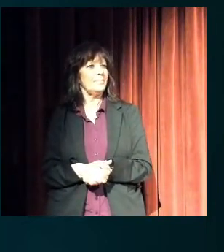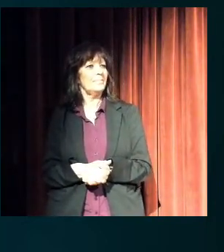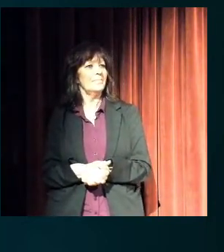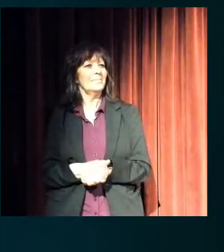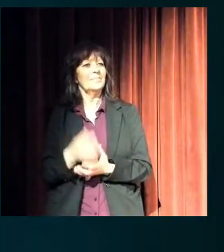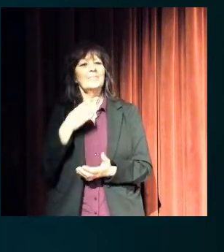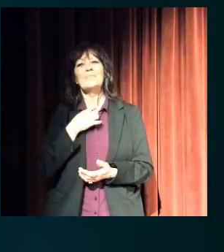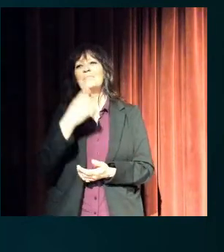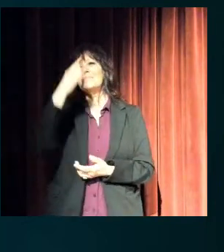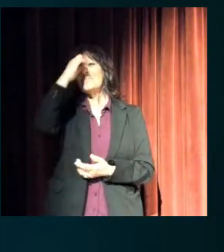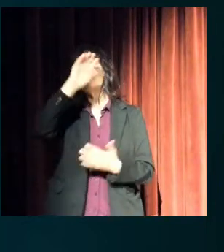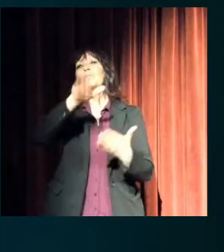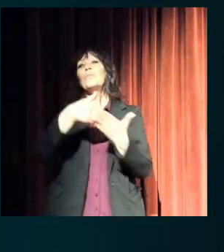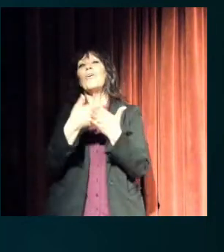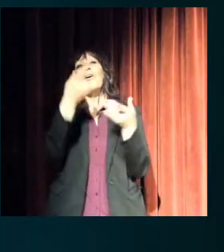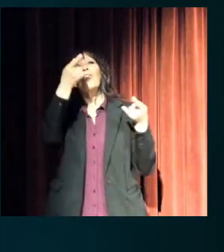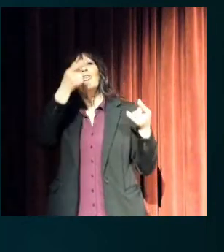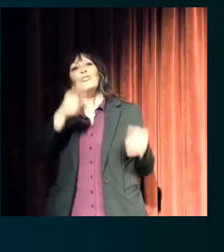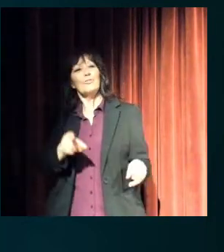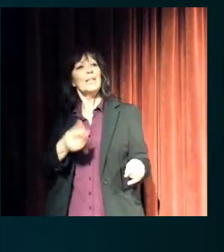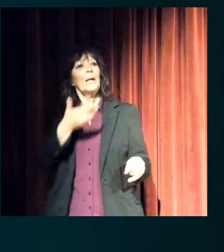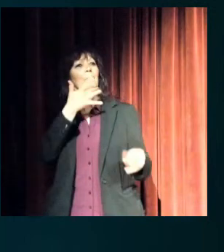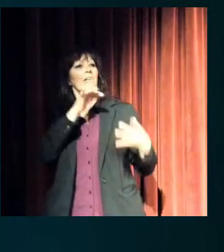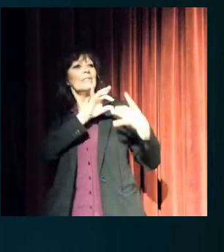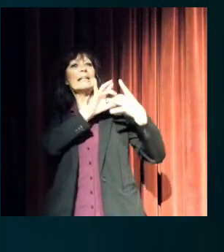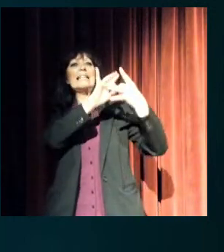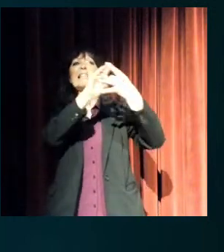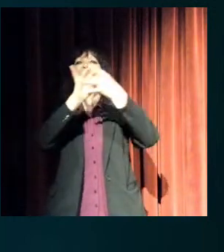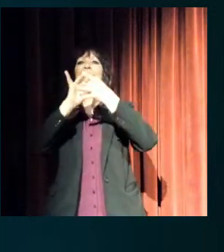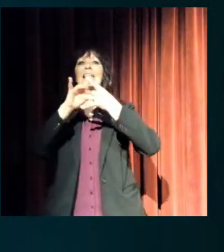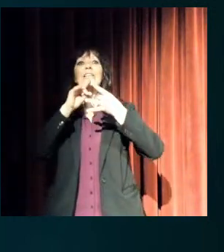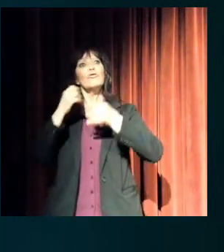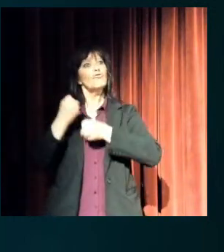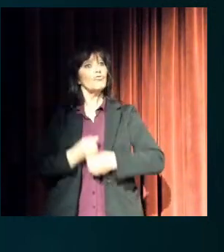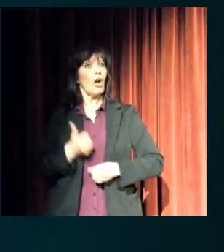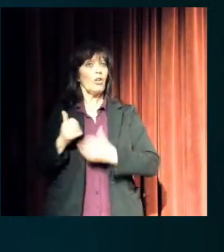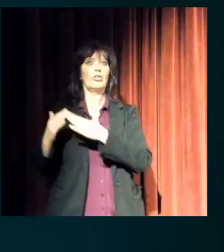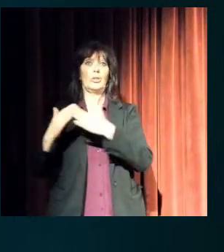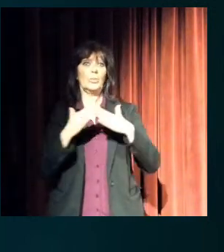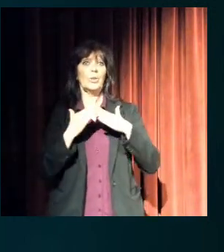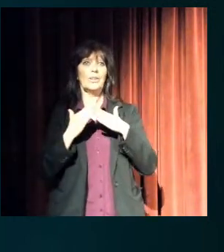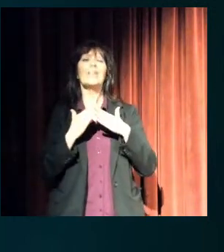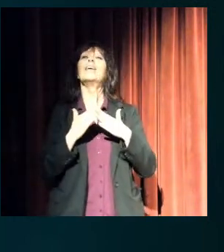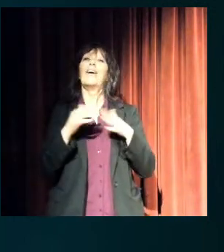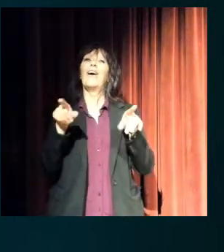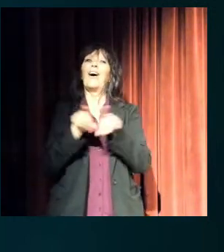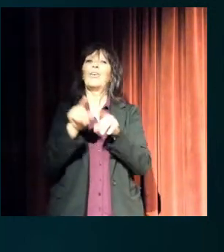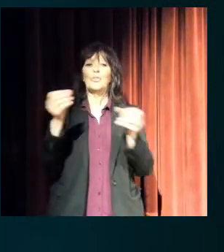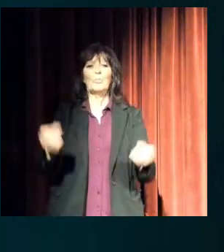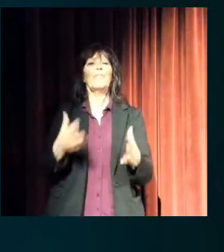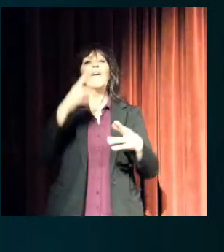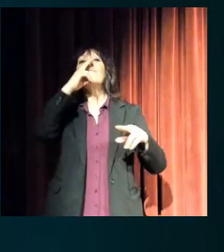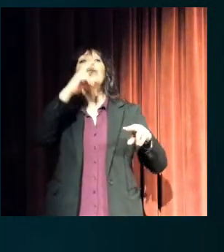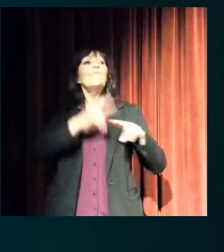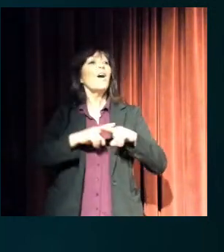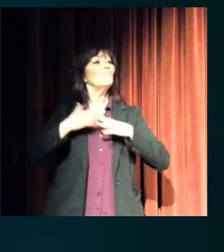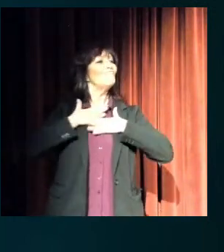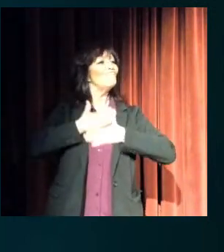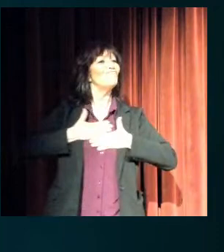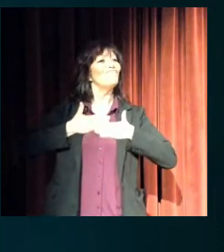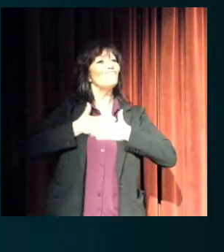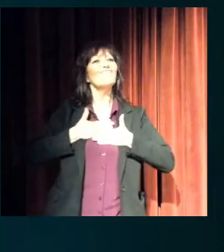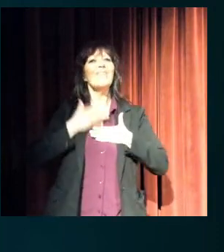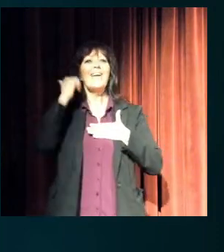I think we would all agree that a better connected community is a stronger one, and so is one that provides fun recreational